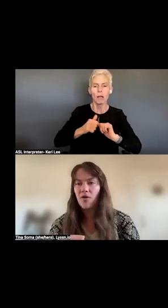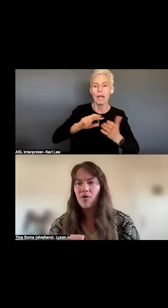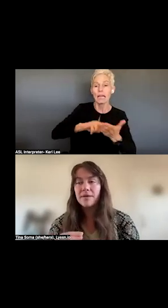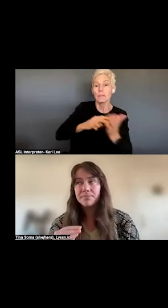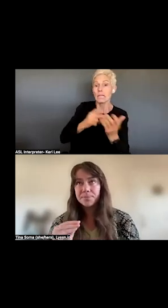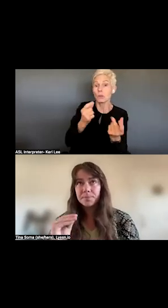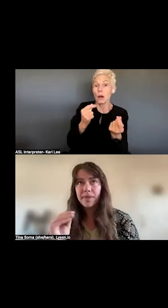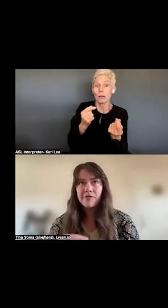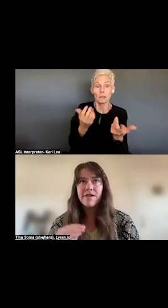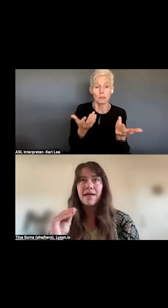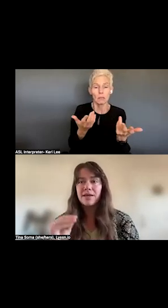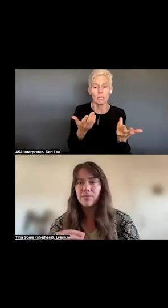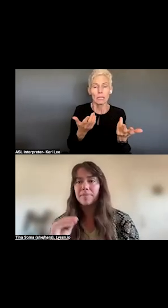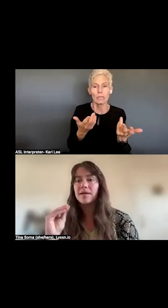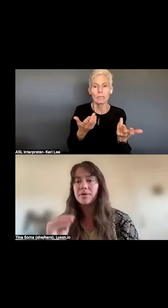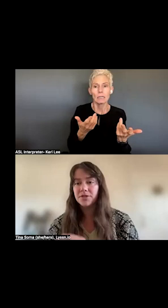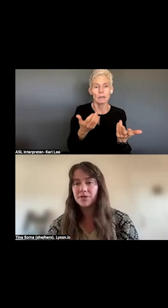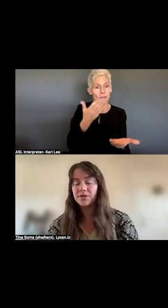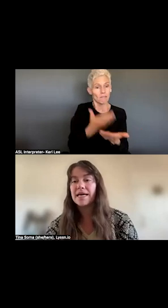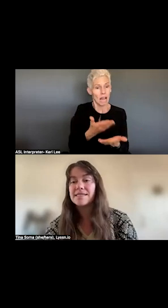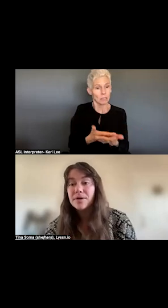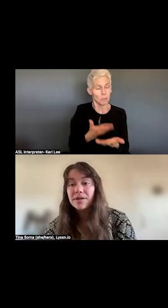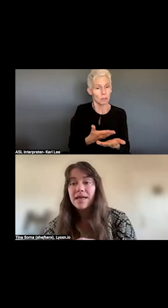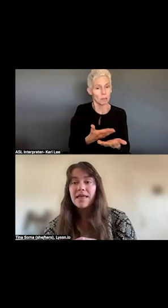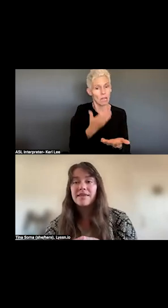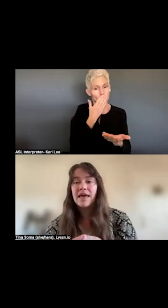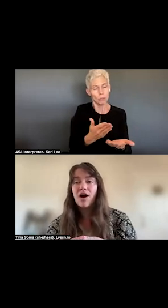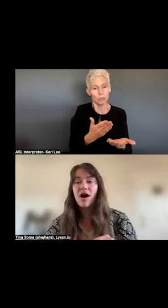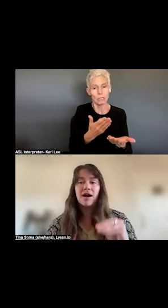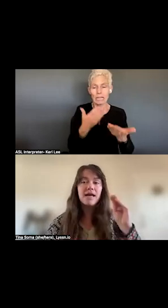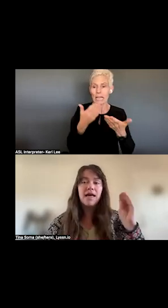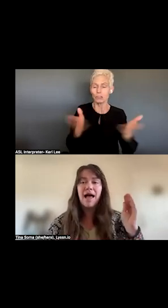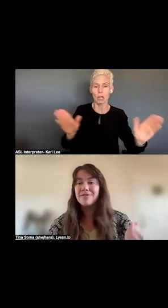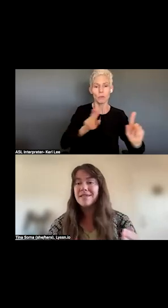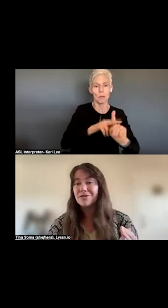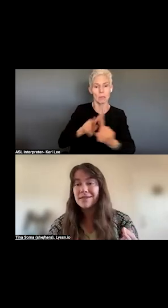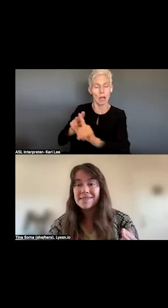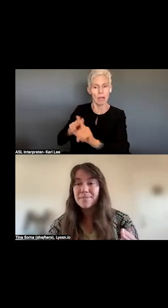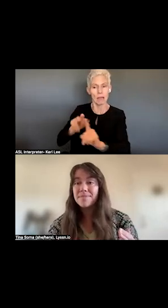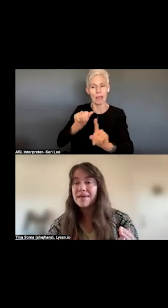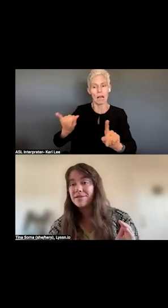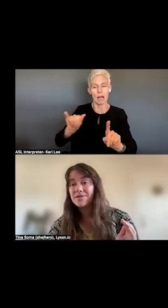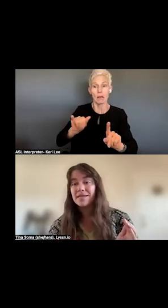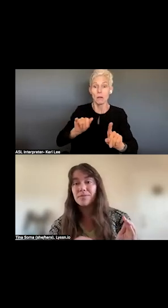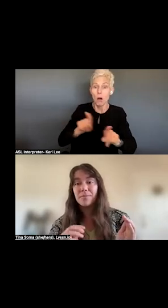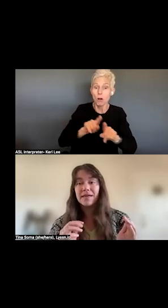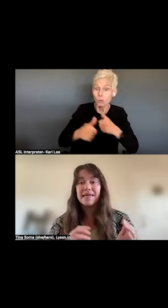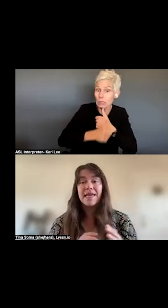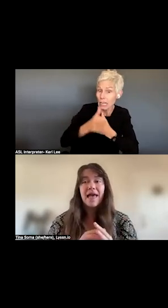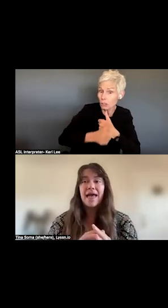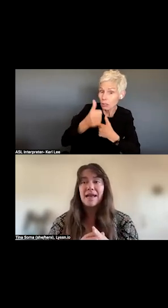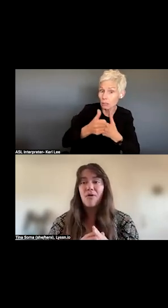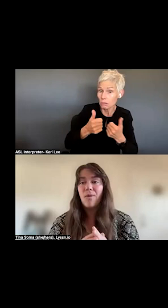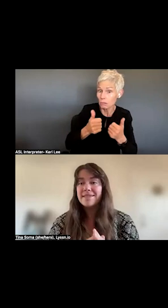how valid, replicable, generalizable that they are? how dangerous they might be if used